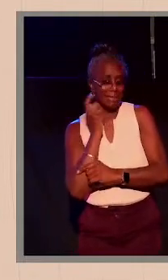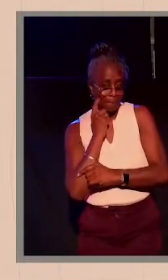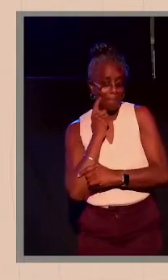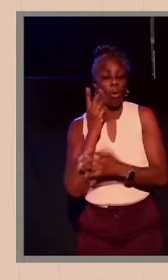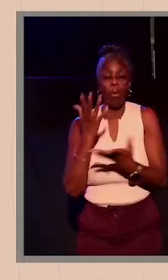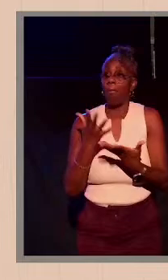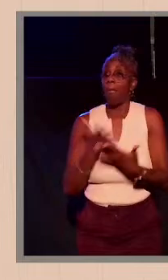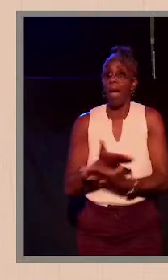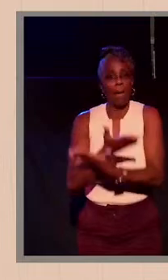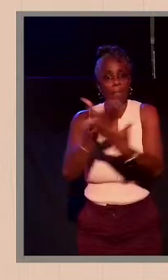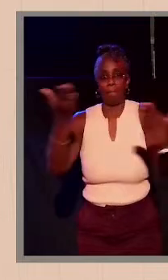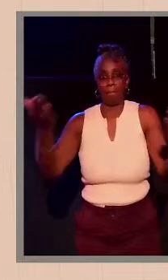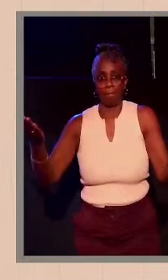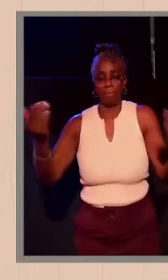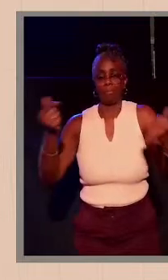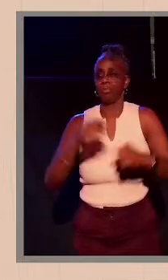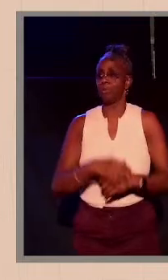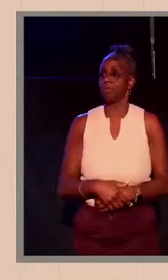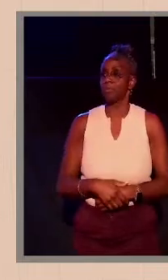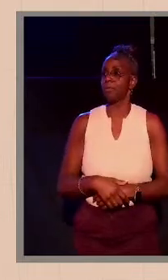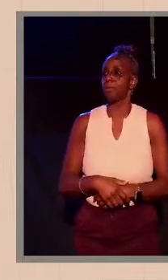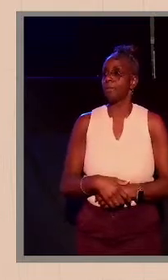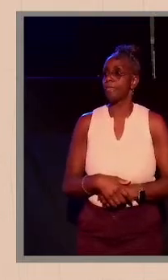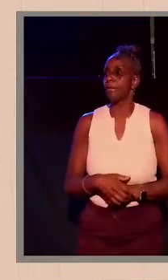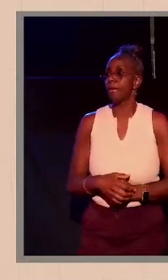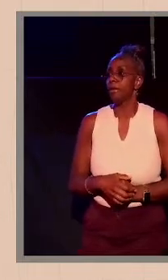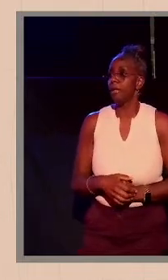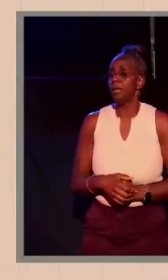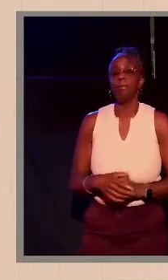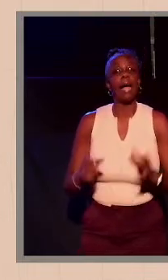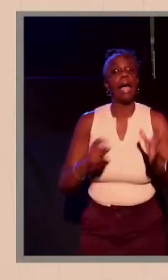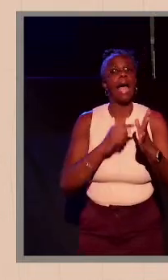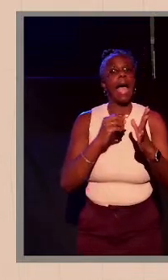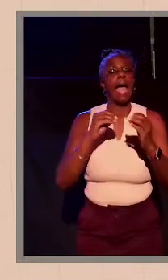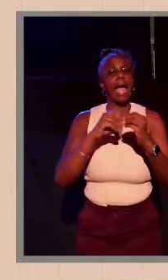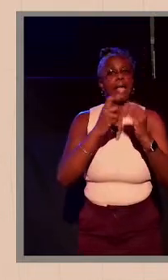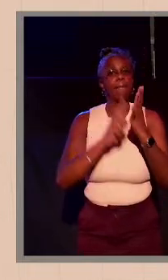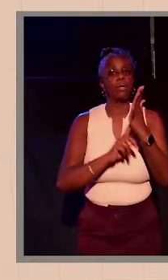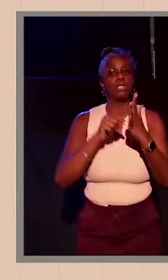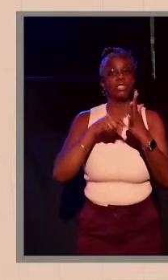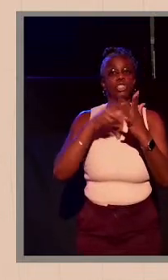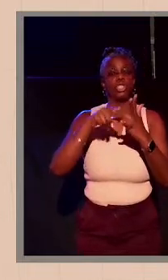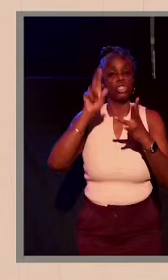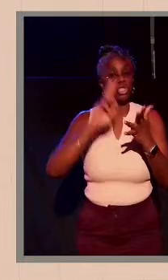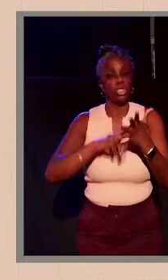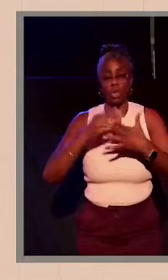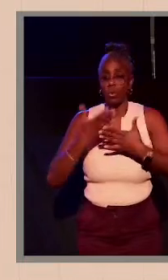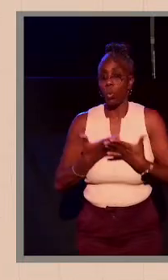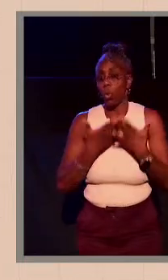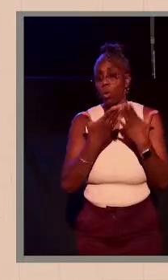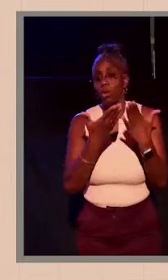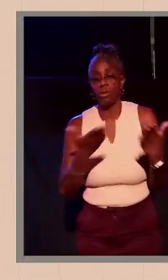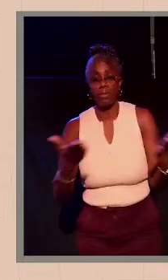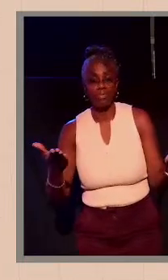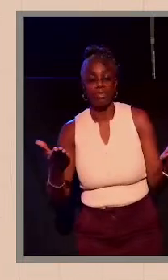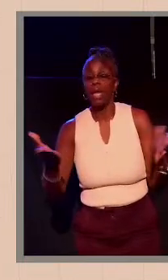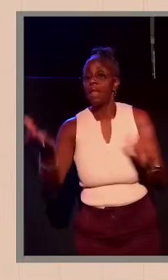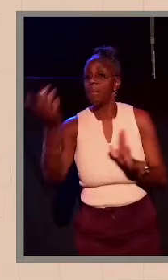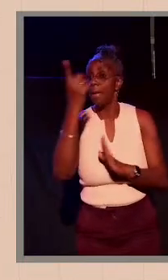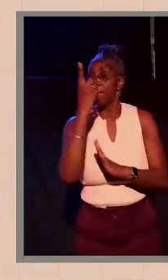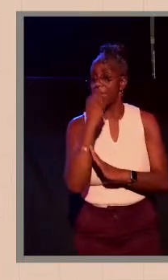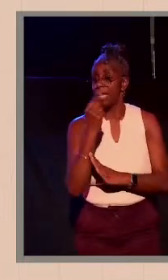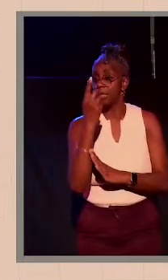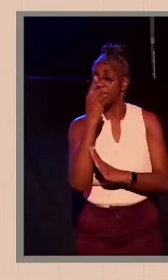want to. But what Ableton gives you is the ability to